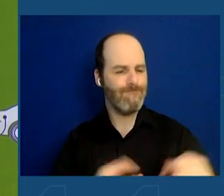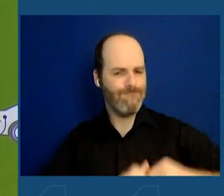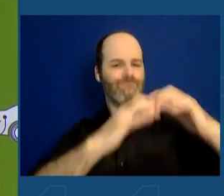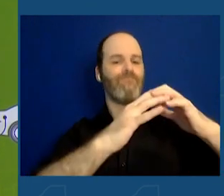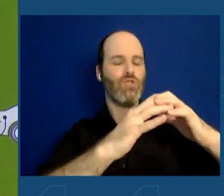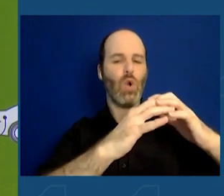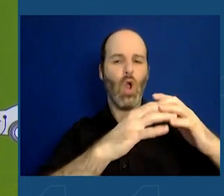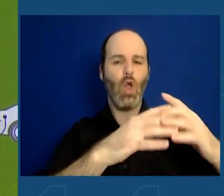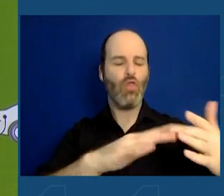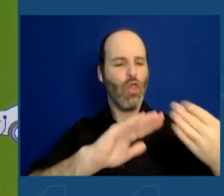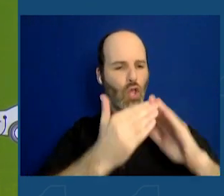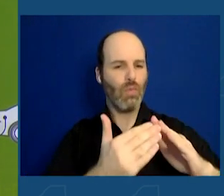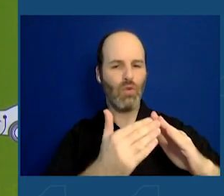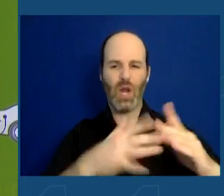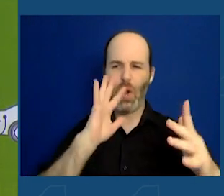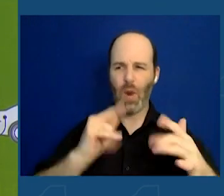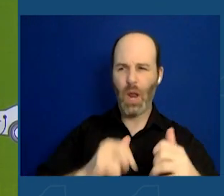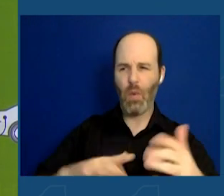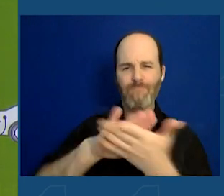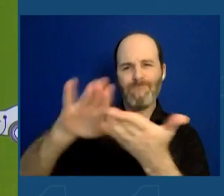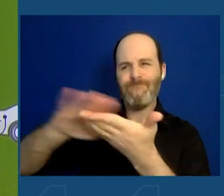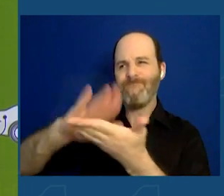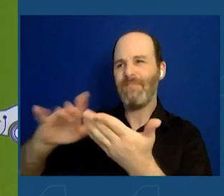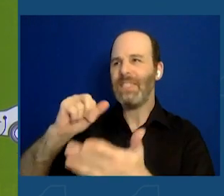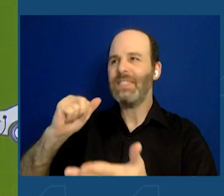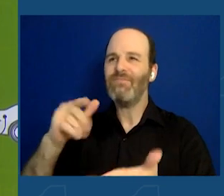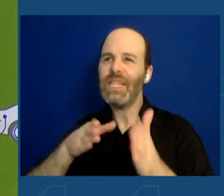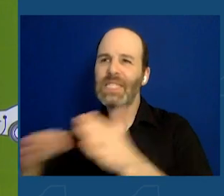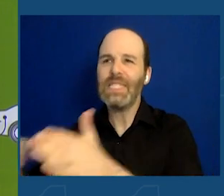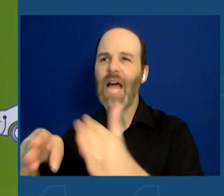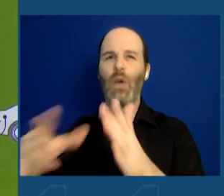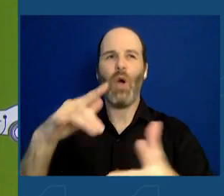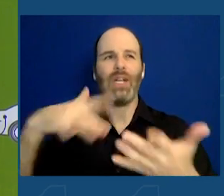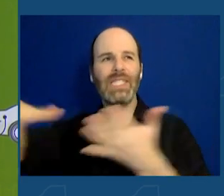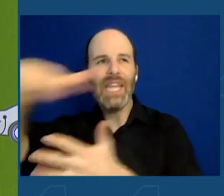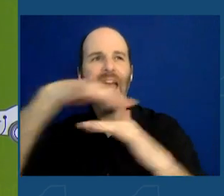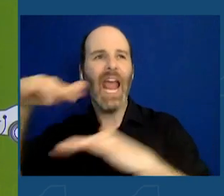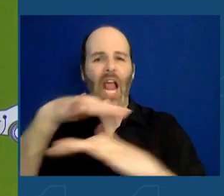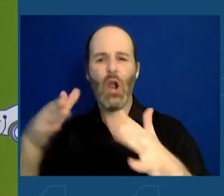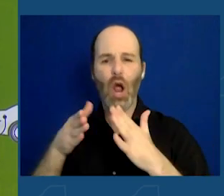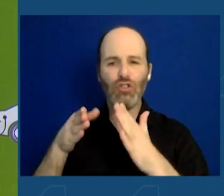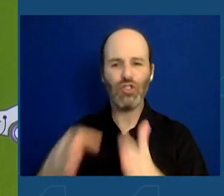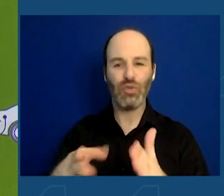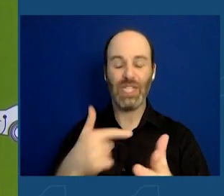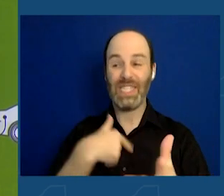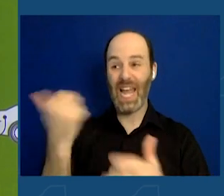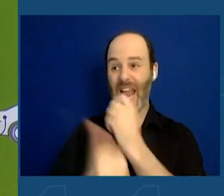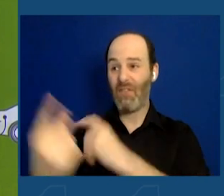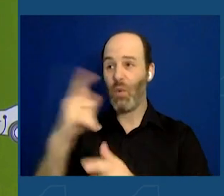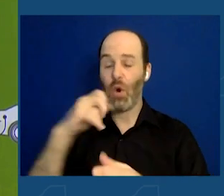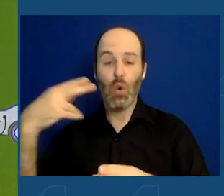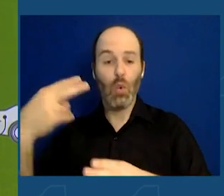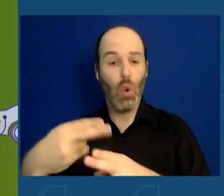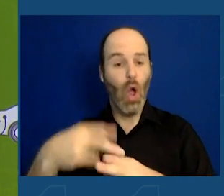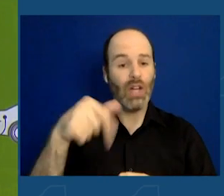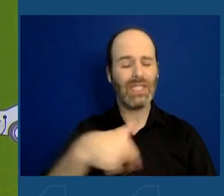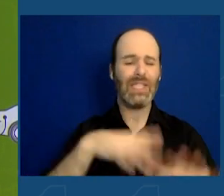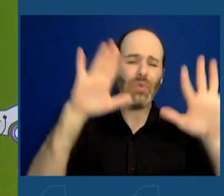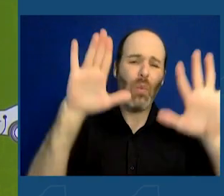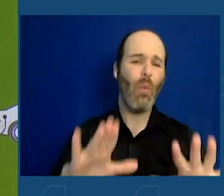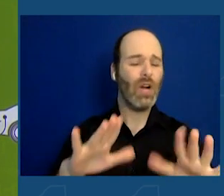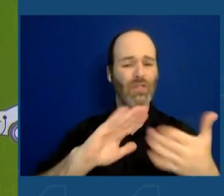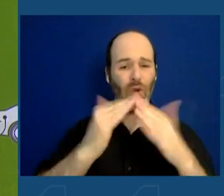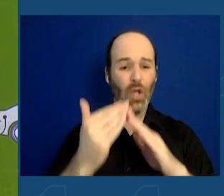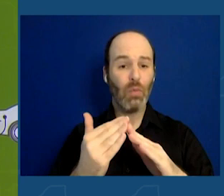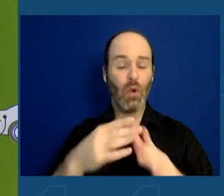air and our sidewalks and our streets, and make sure that everyone who calls this wonderful community home will have a better outcome, a